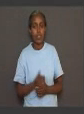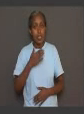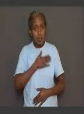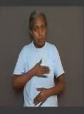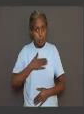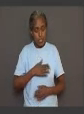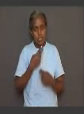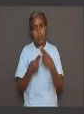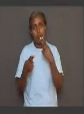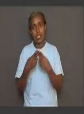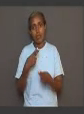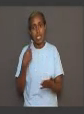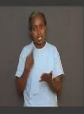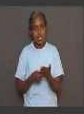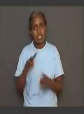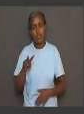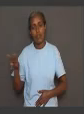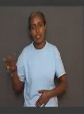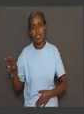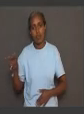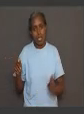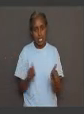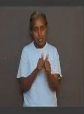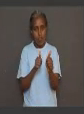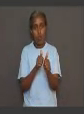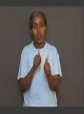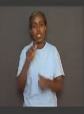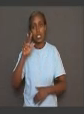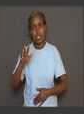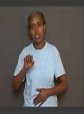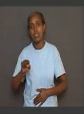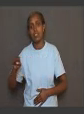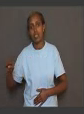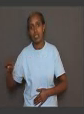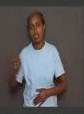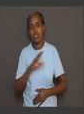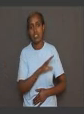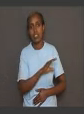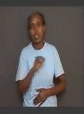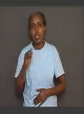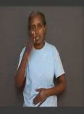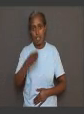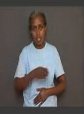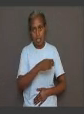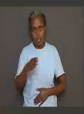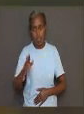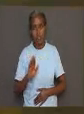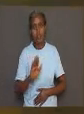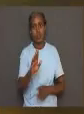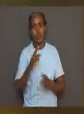Please multiply this vector by the following three scalars and graph your